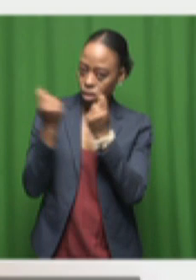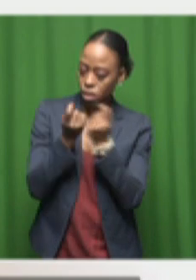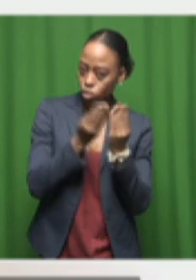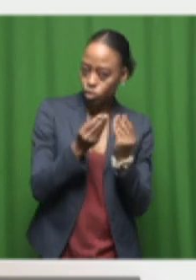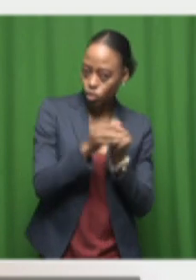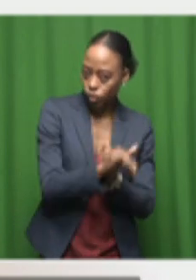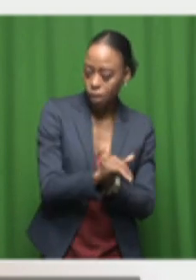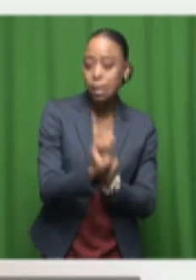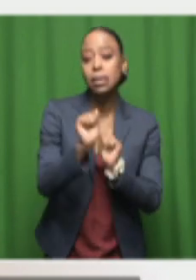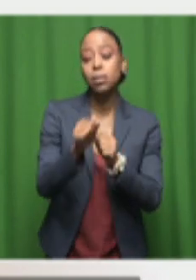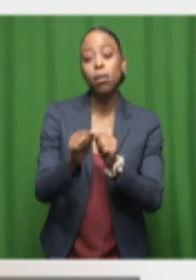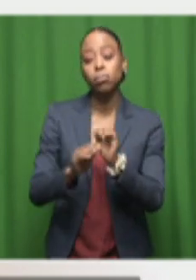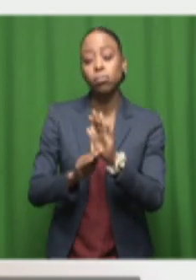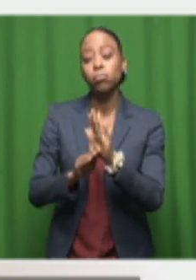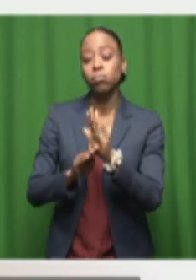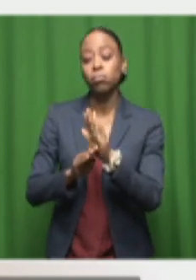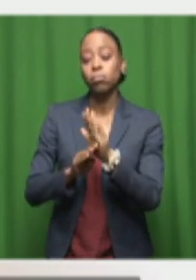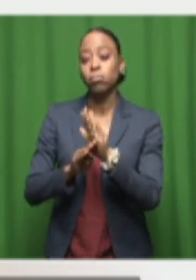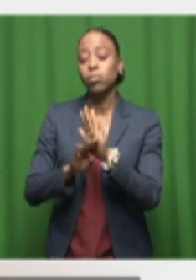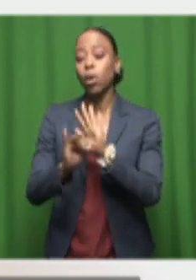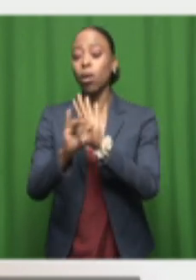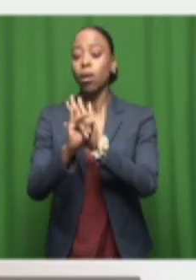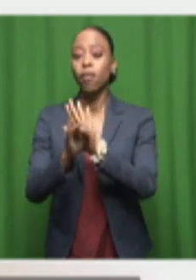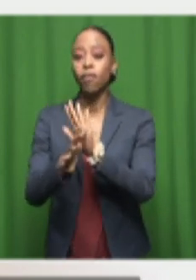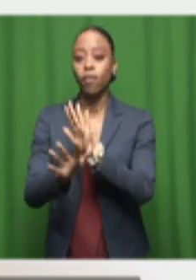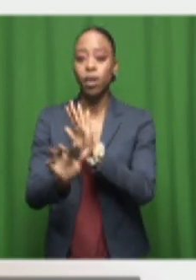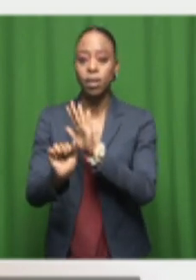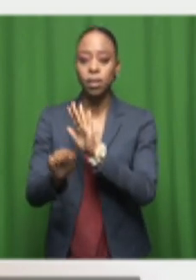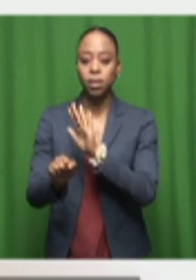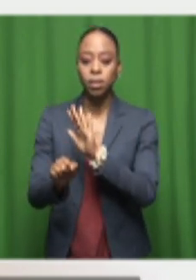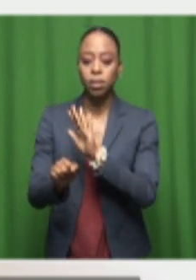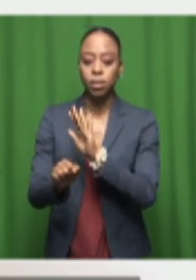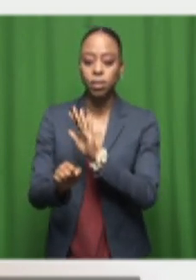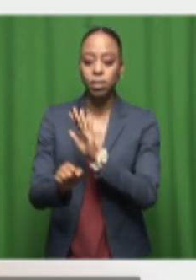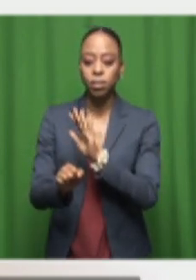seen some progress. When you think about,